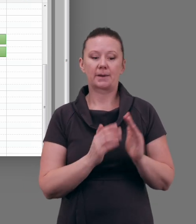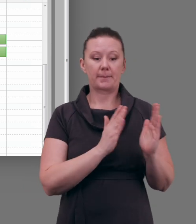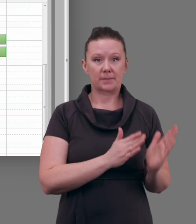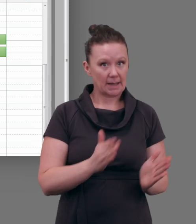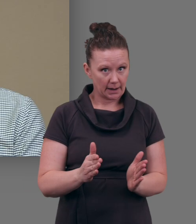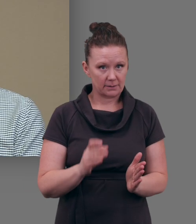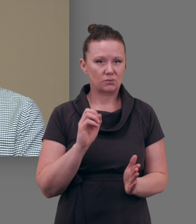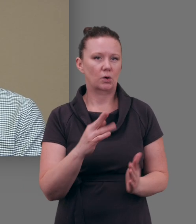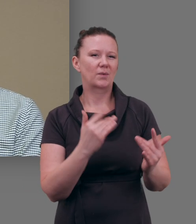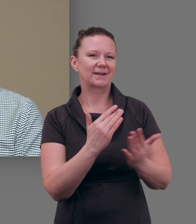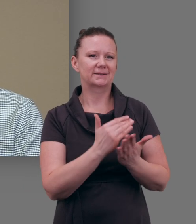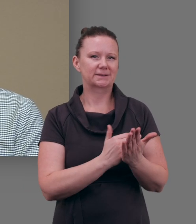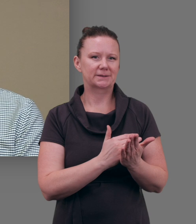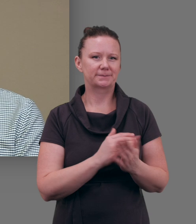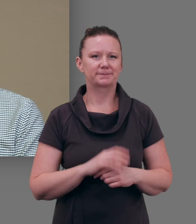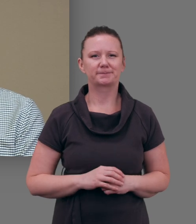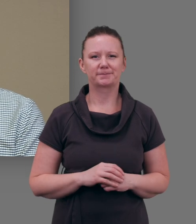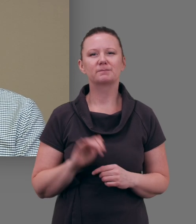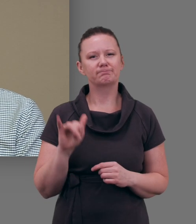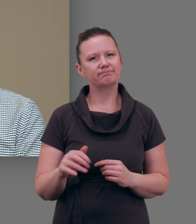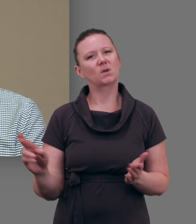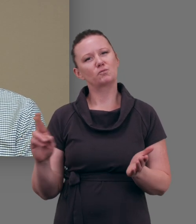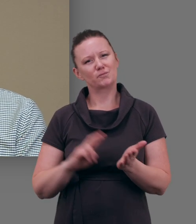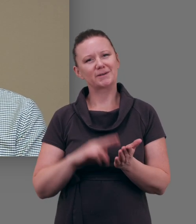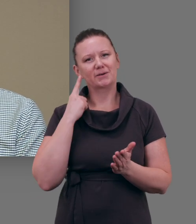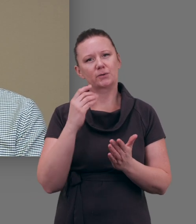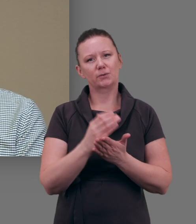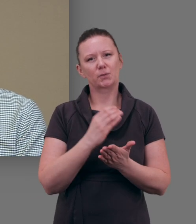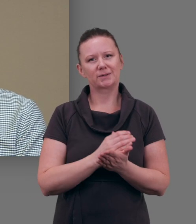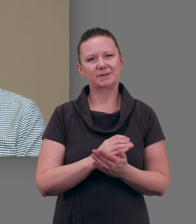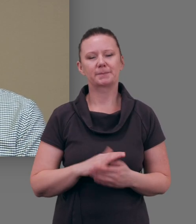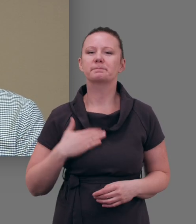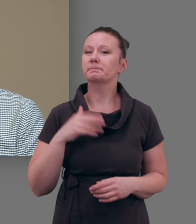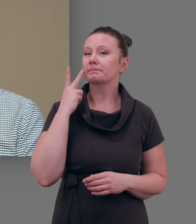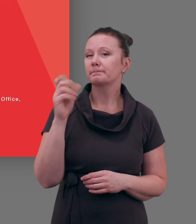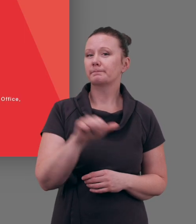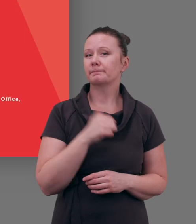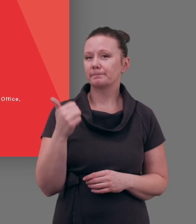So that's how to register for a course. Please take a look at our other student planning videos.